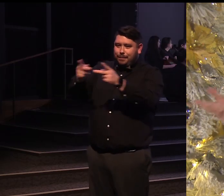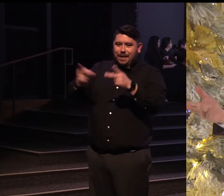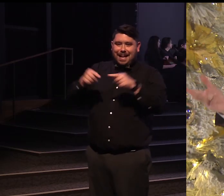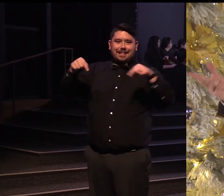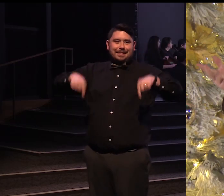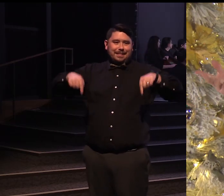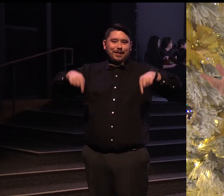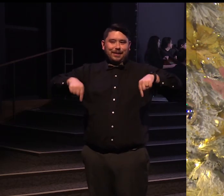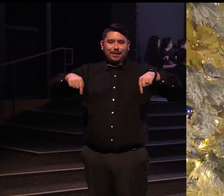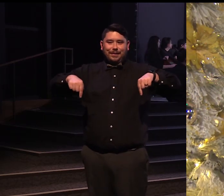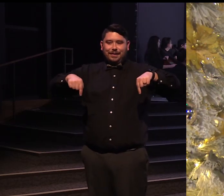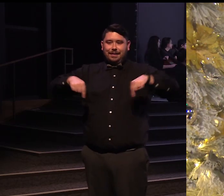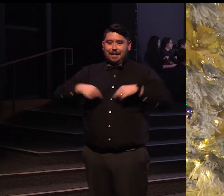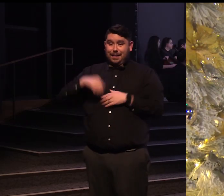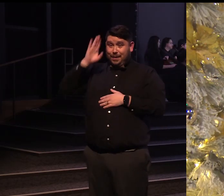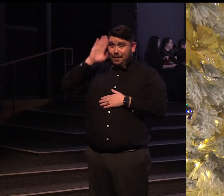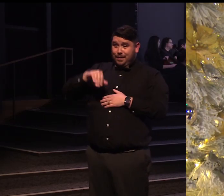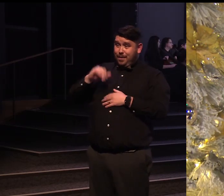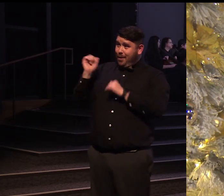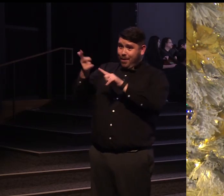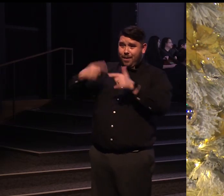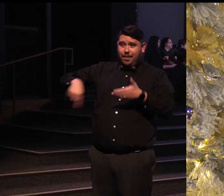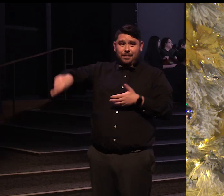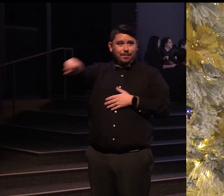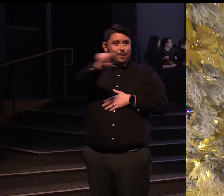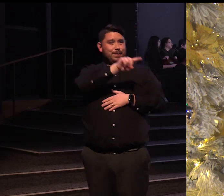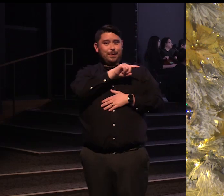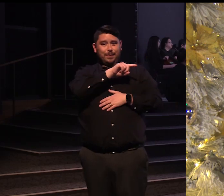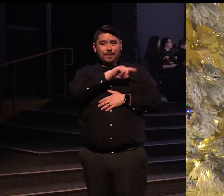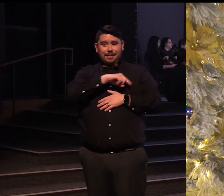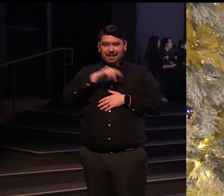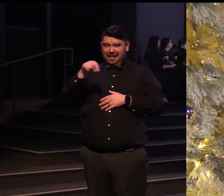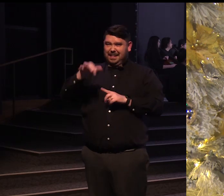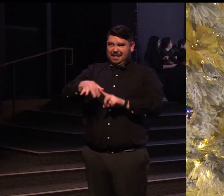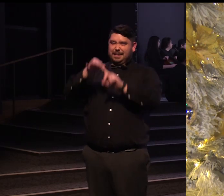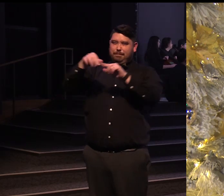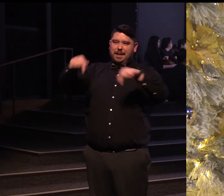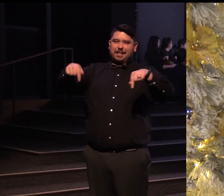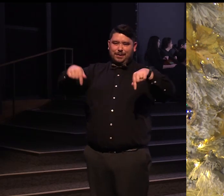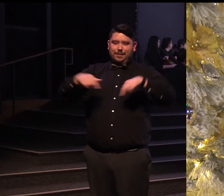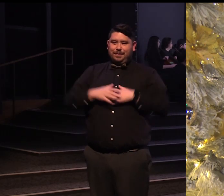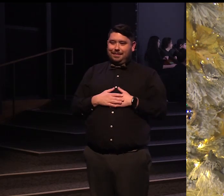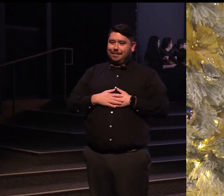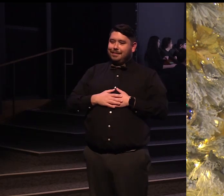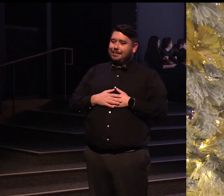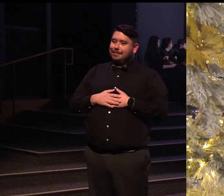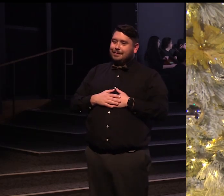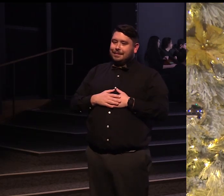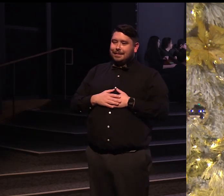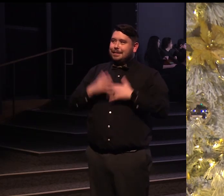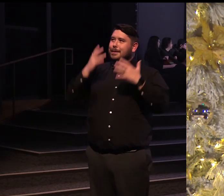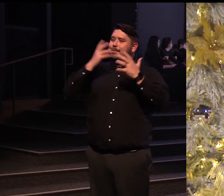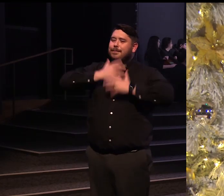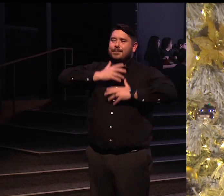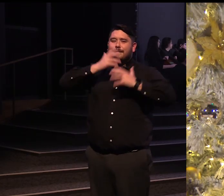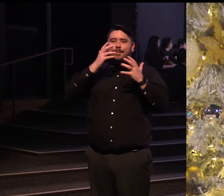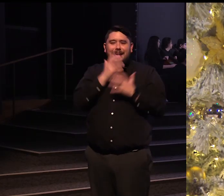know, for all of you, and what an amazing just